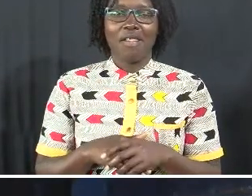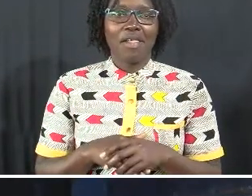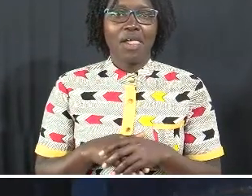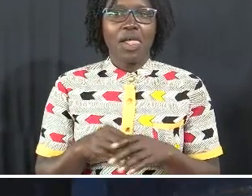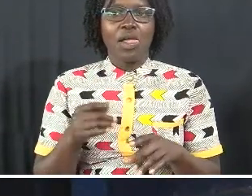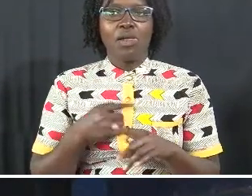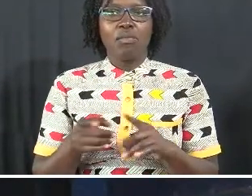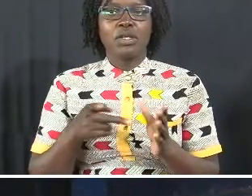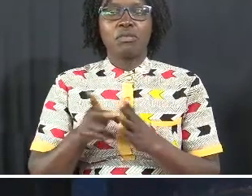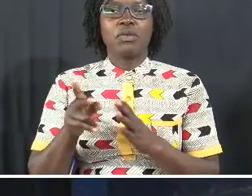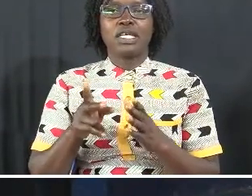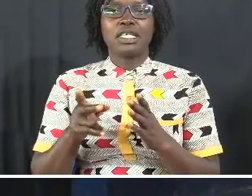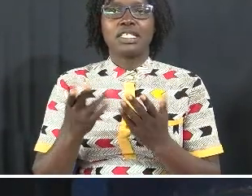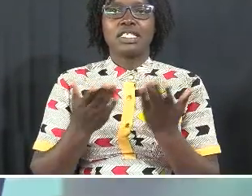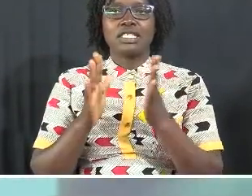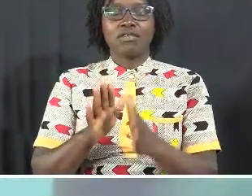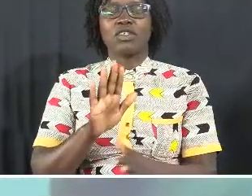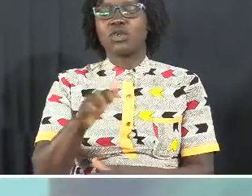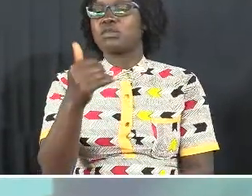But you have not paid your maid.